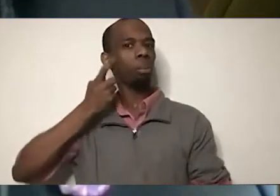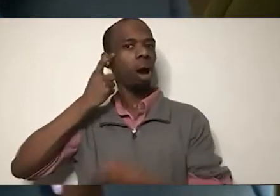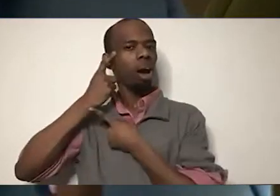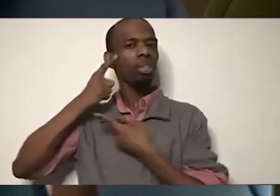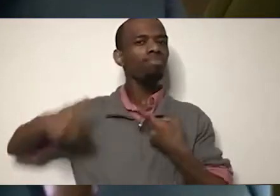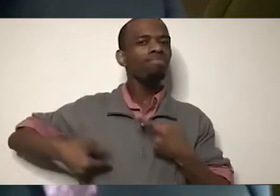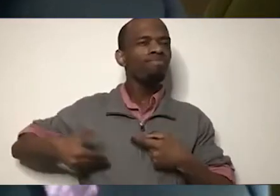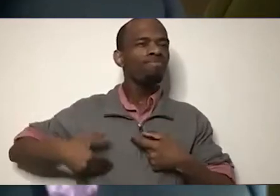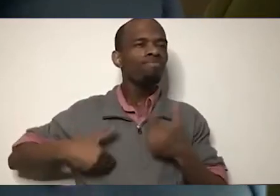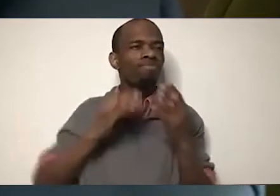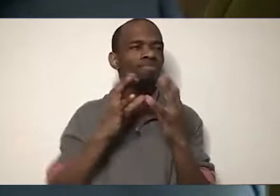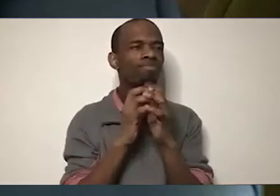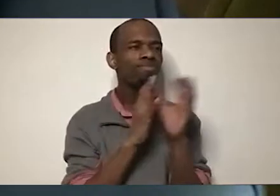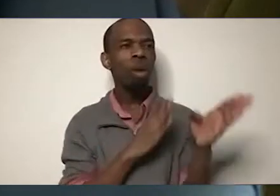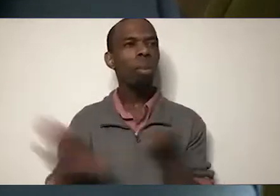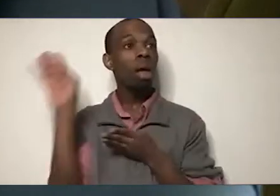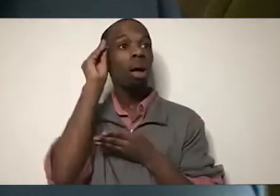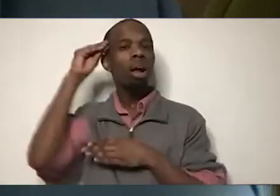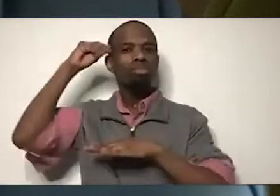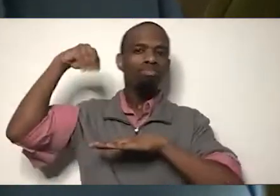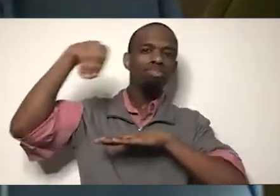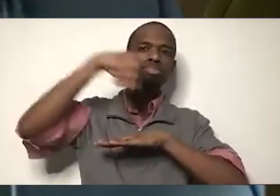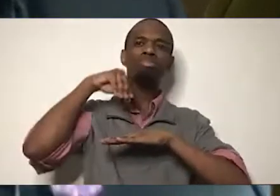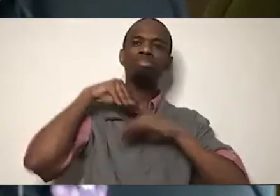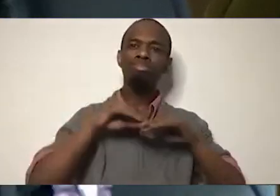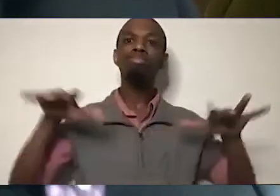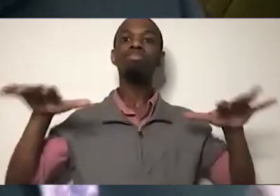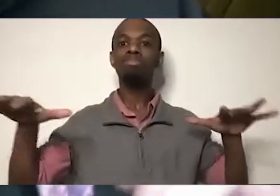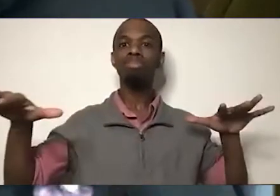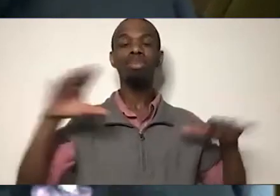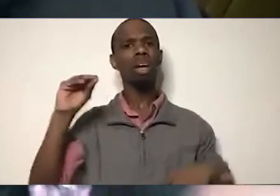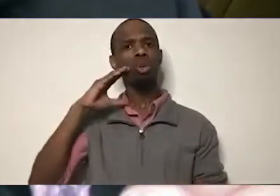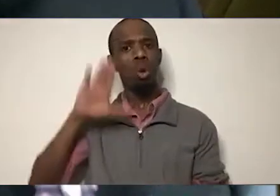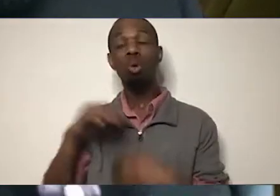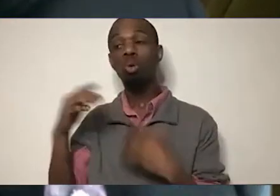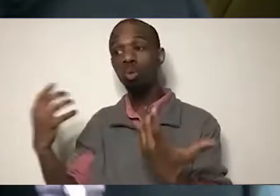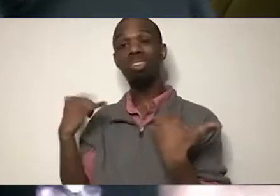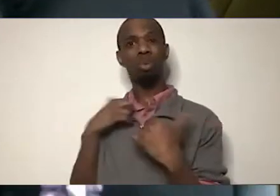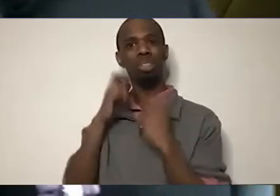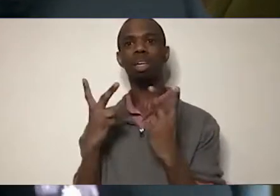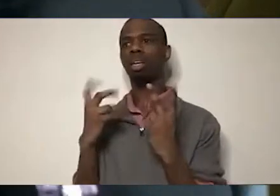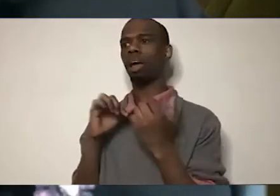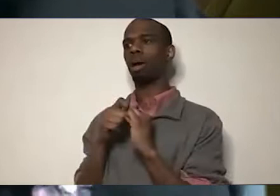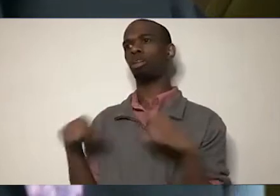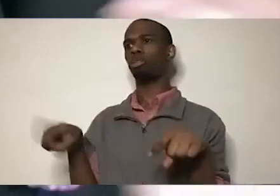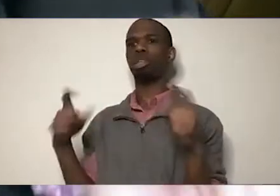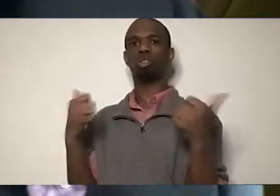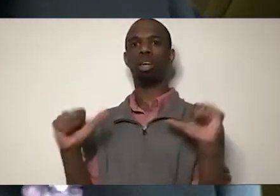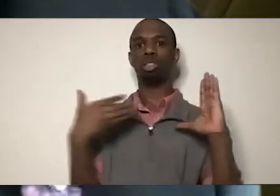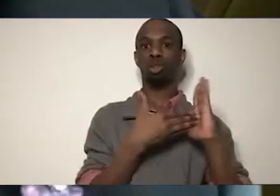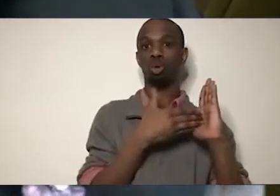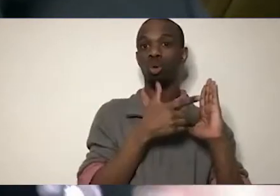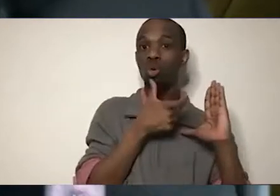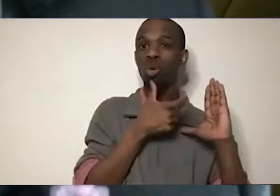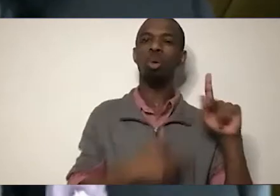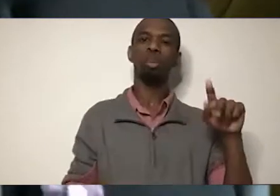been told by the court all too frequently, they've been told by the court, it's not enough to prove that you're disproportionately affected. You have to prove that